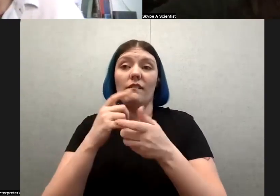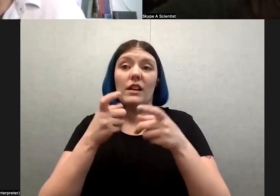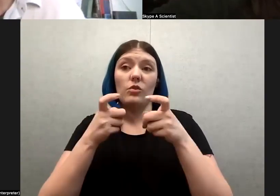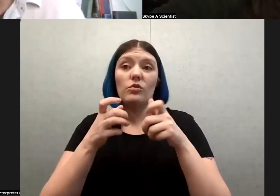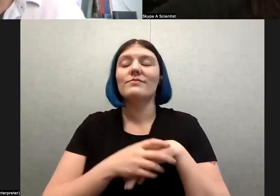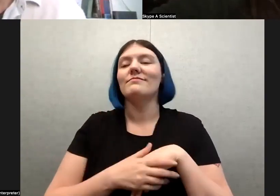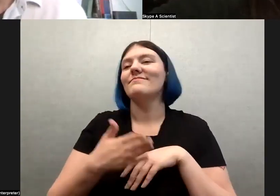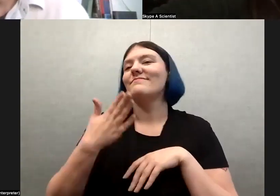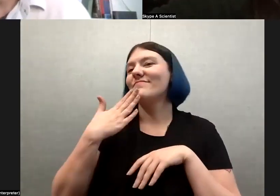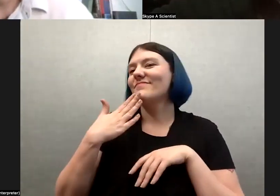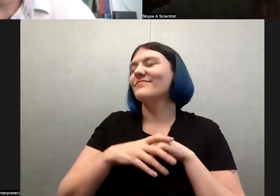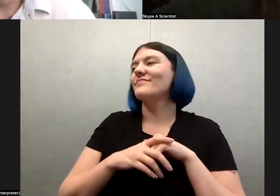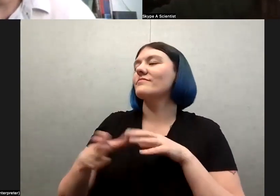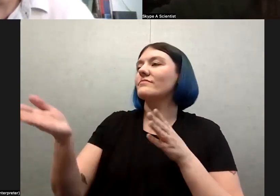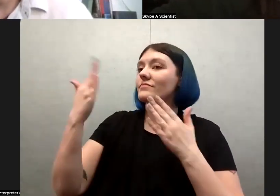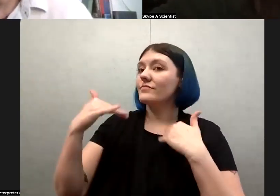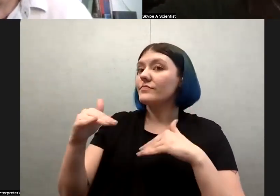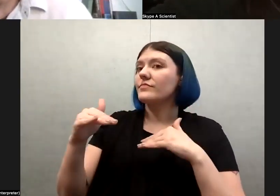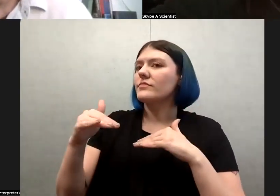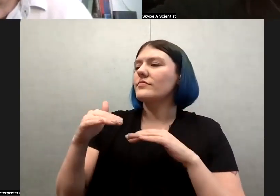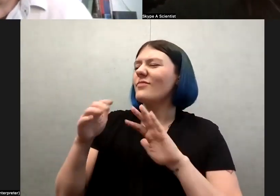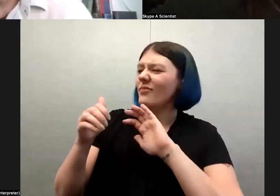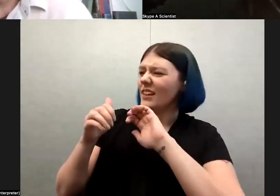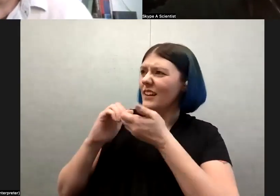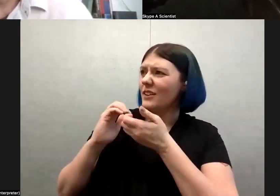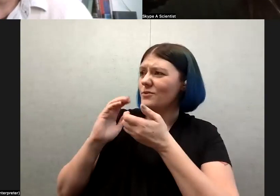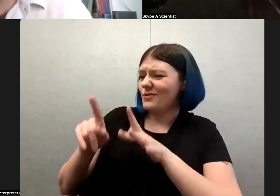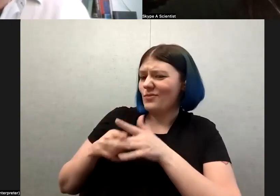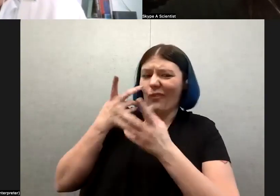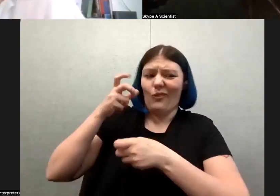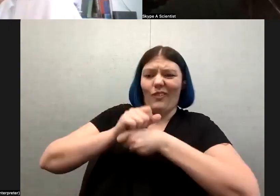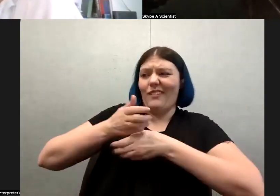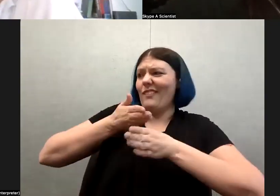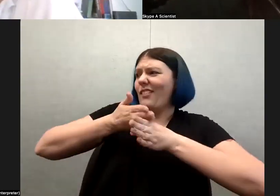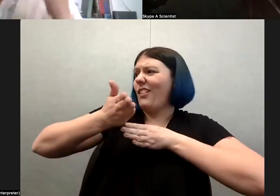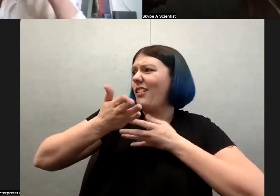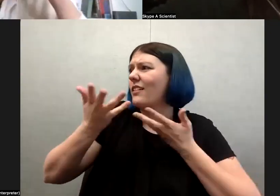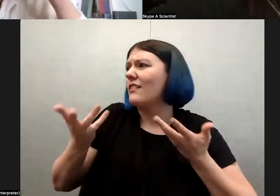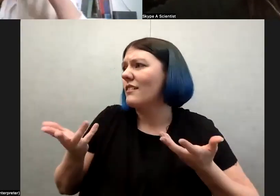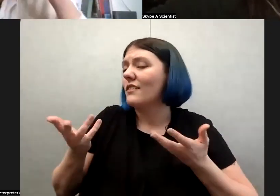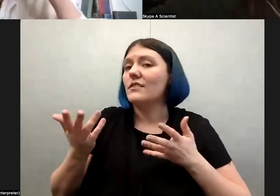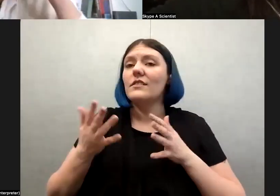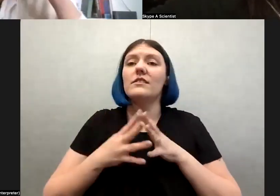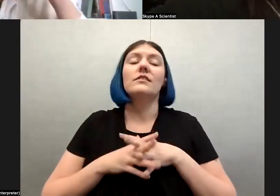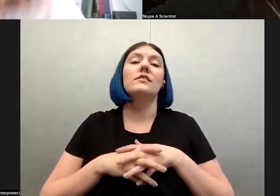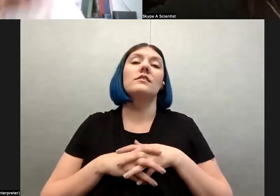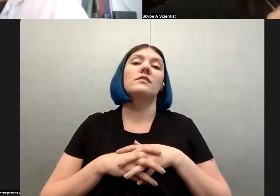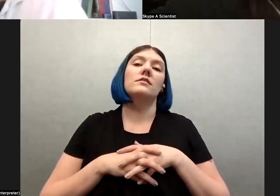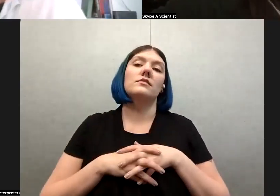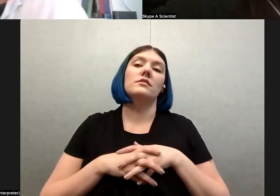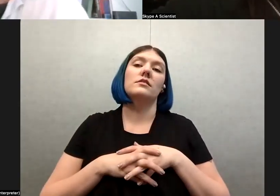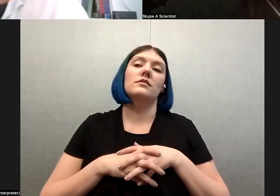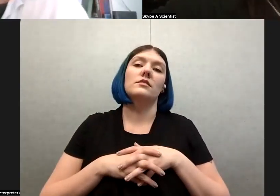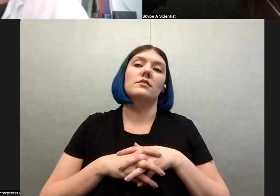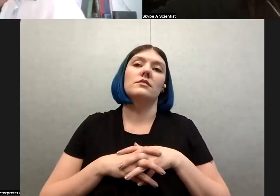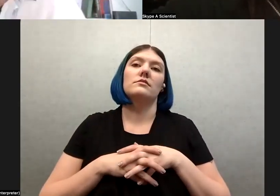Thanks. Our next question is, how did you get into your line of work? Oh, well, I had a